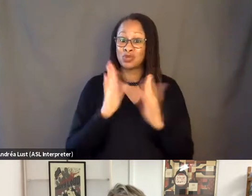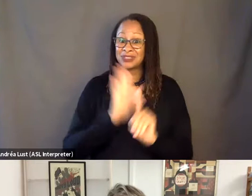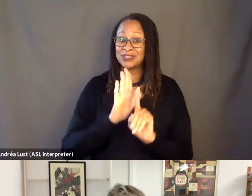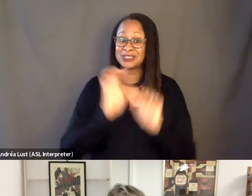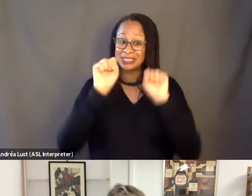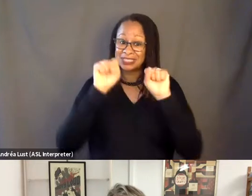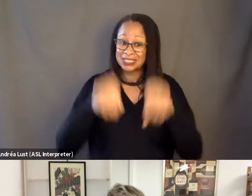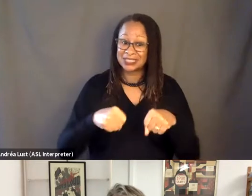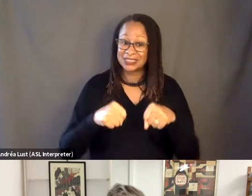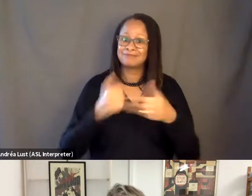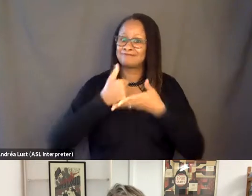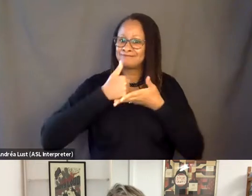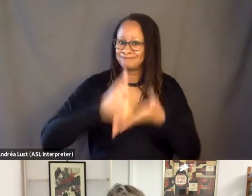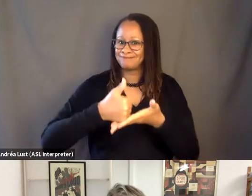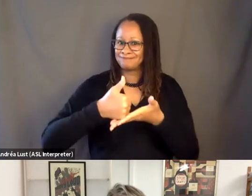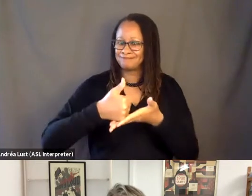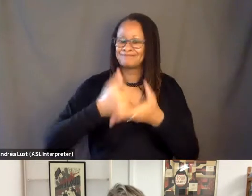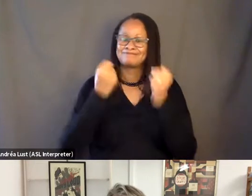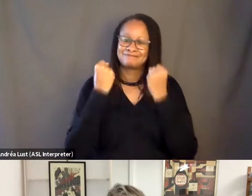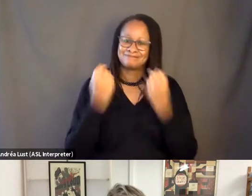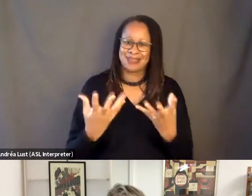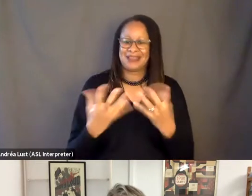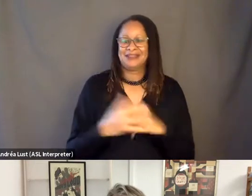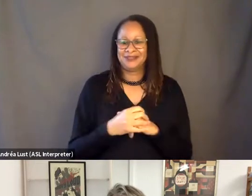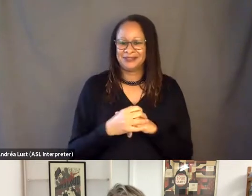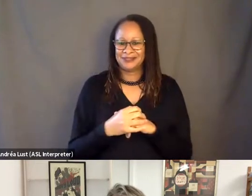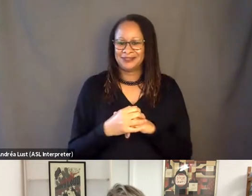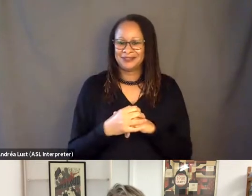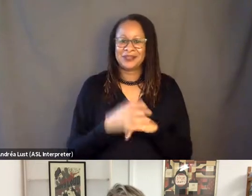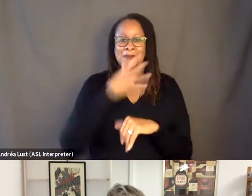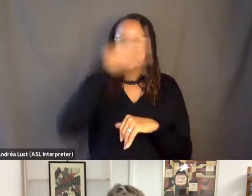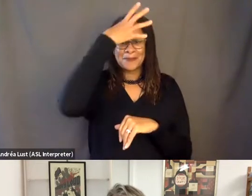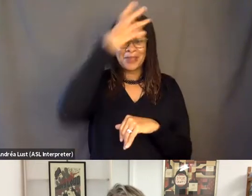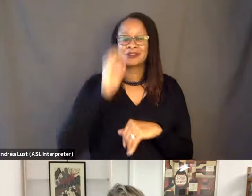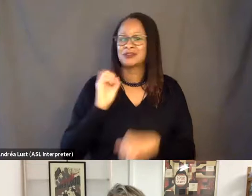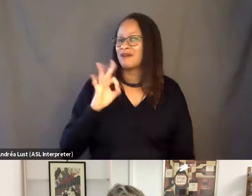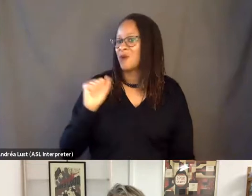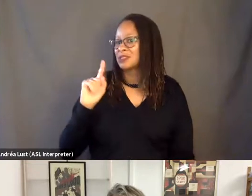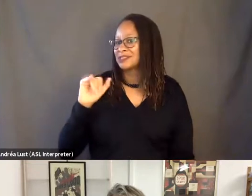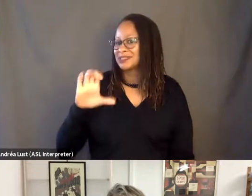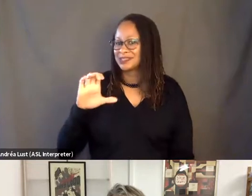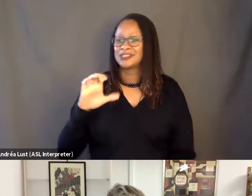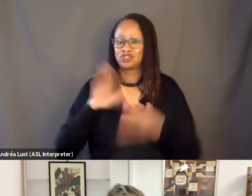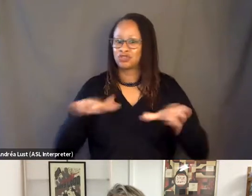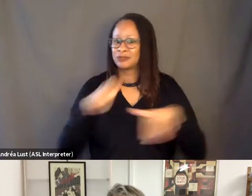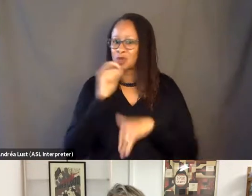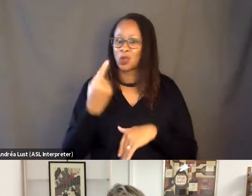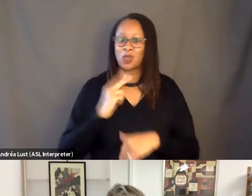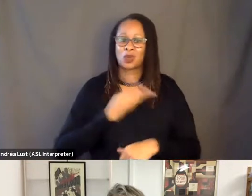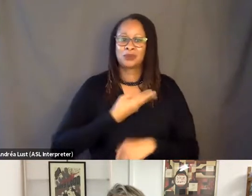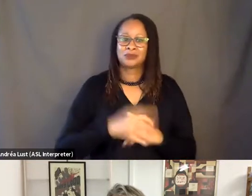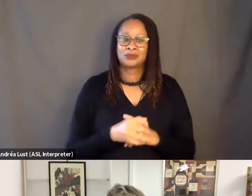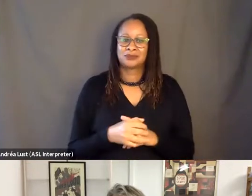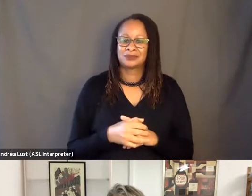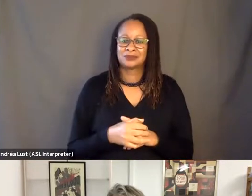could help many parents of autistic kids and not just us. What was the impact that the book